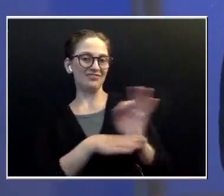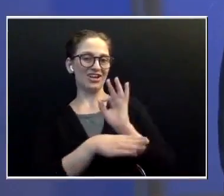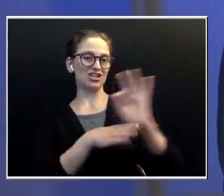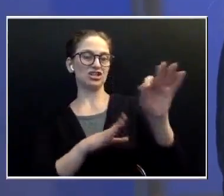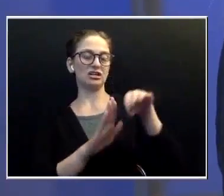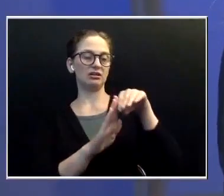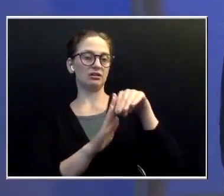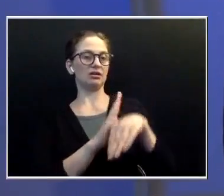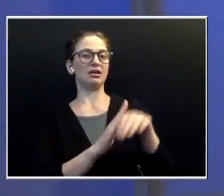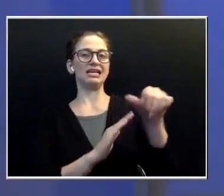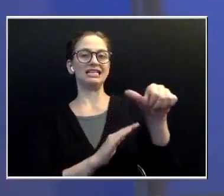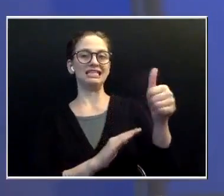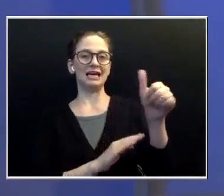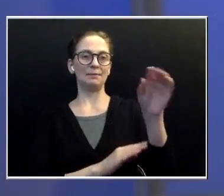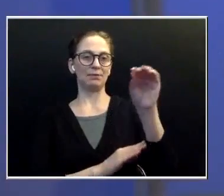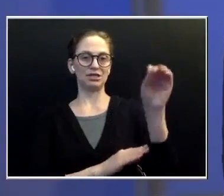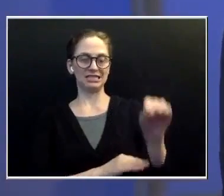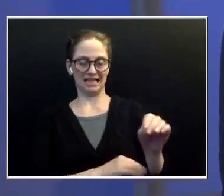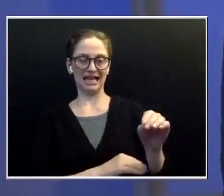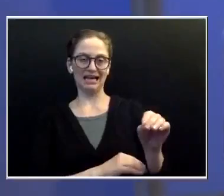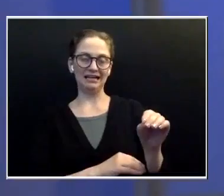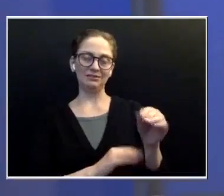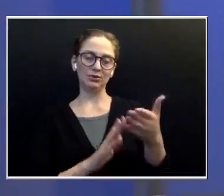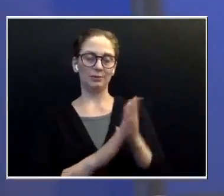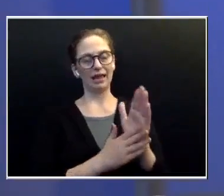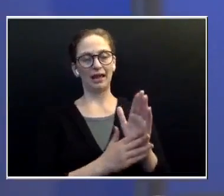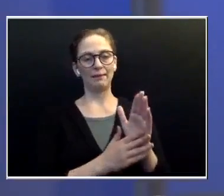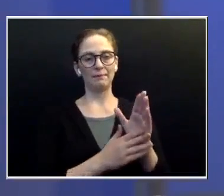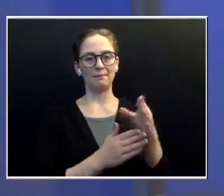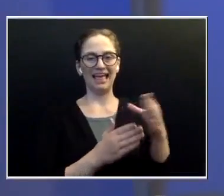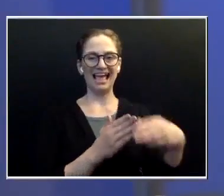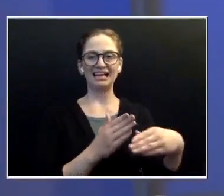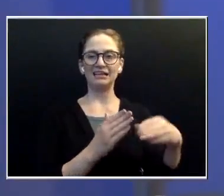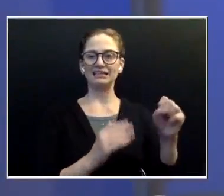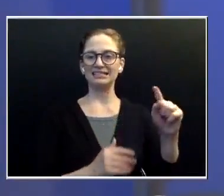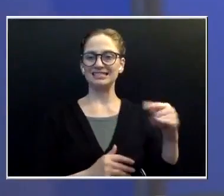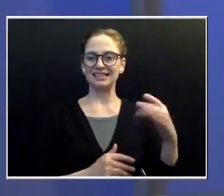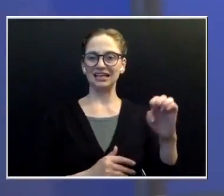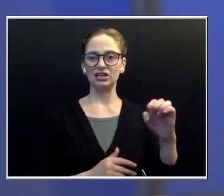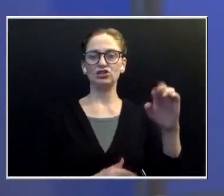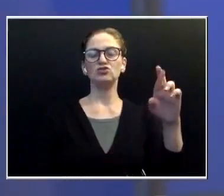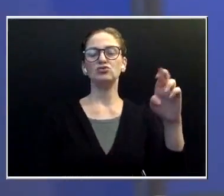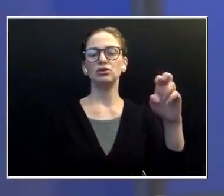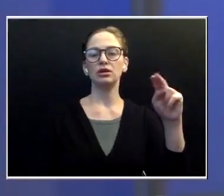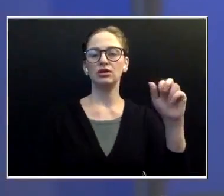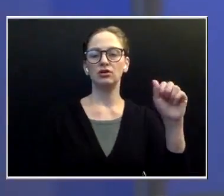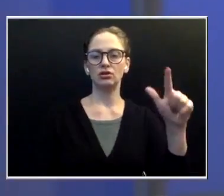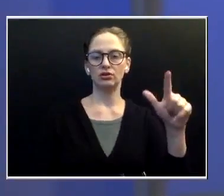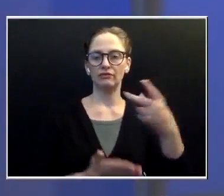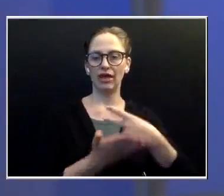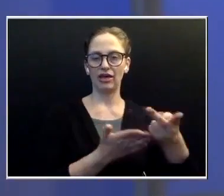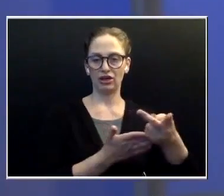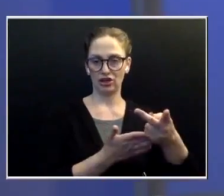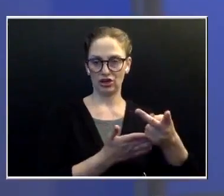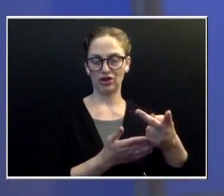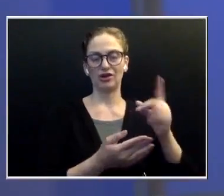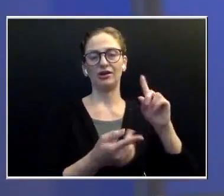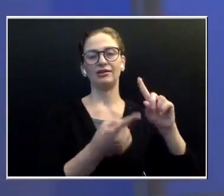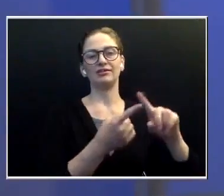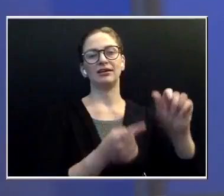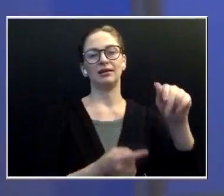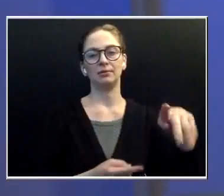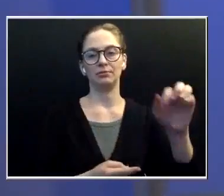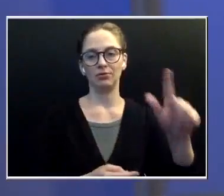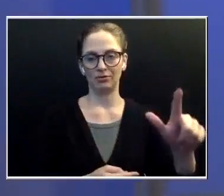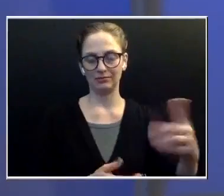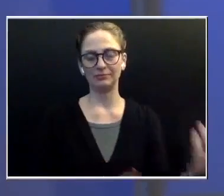end-stage renal failure by the time I got to April. That's where my kidney function was. So they